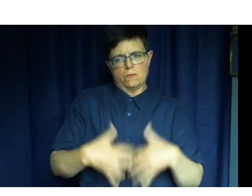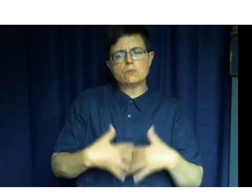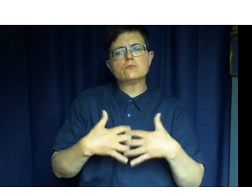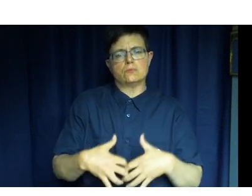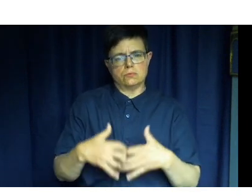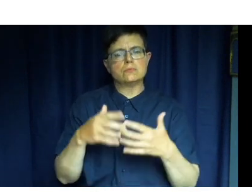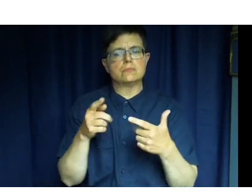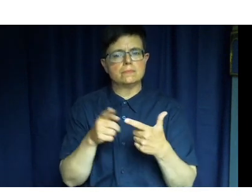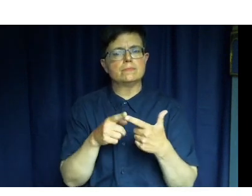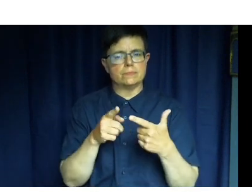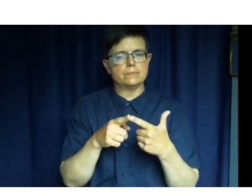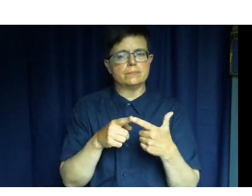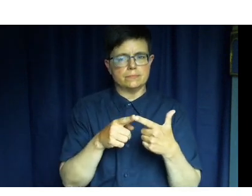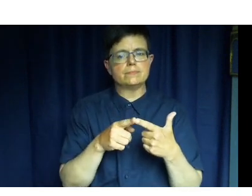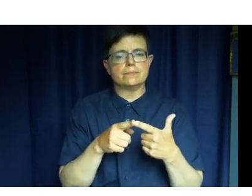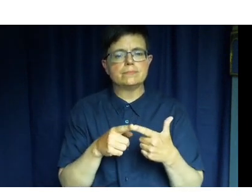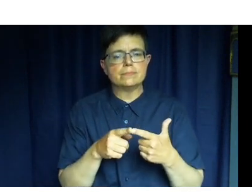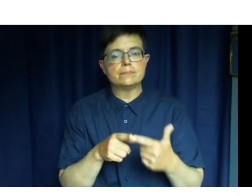function.